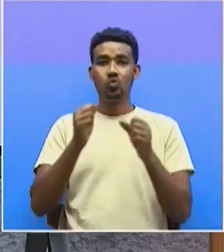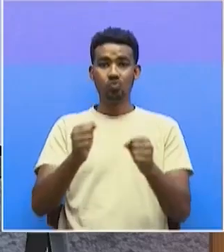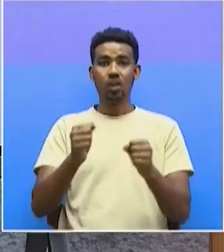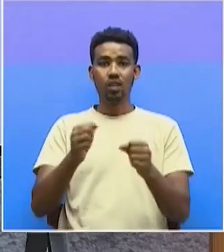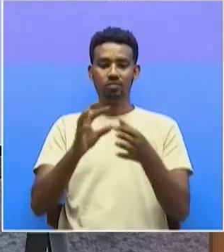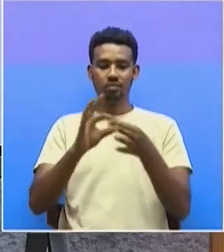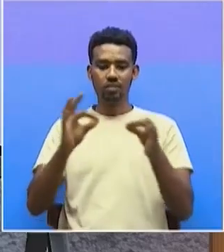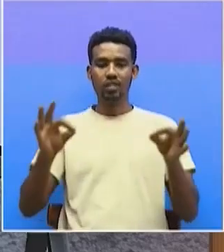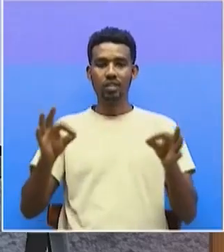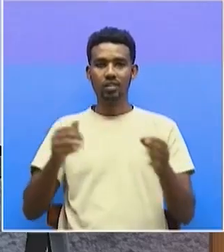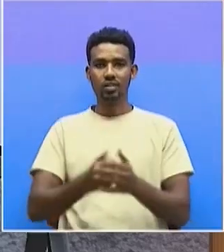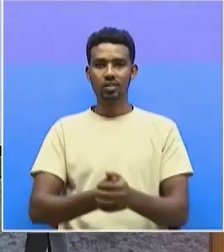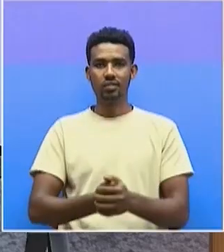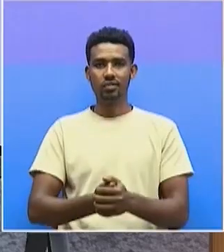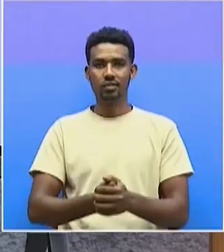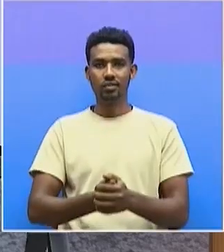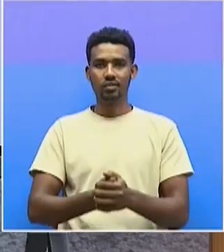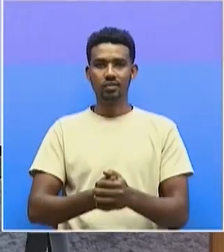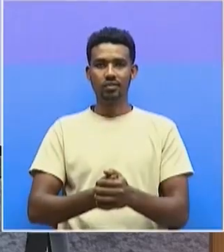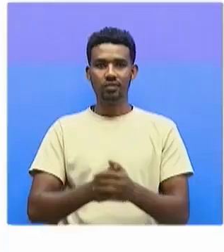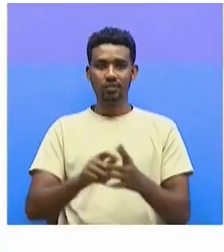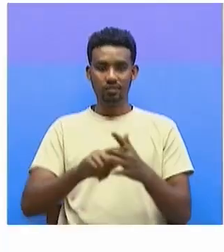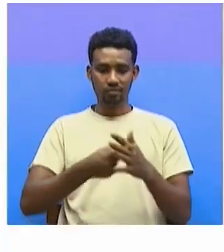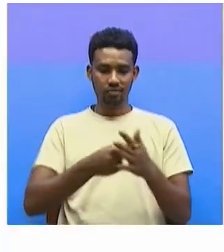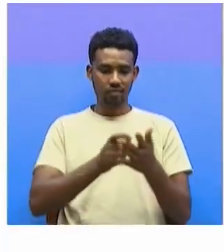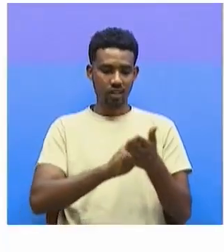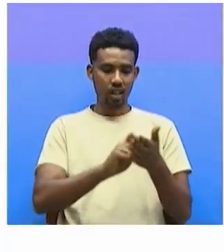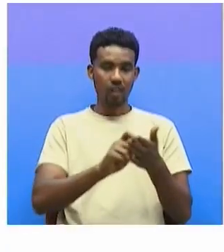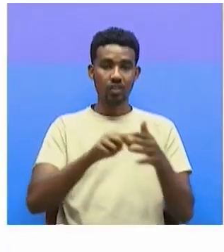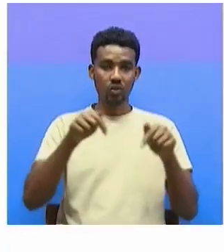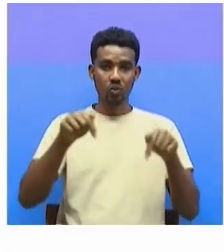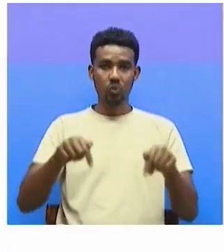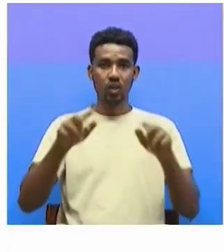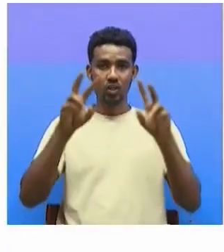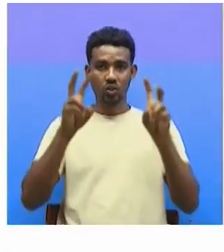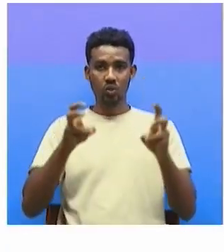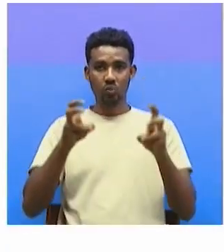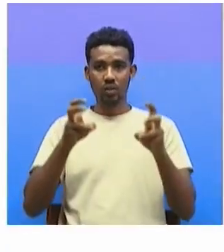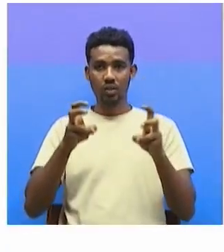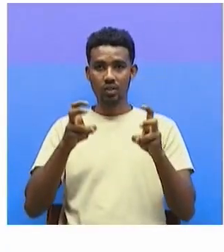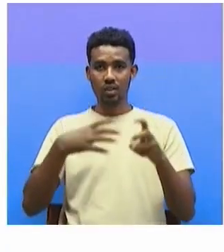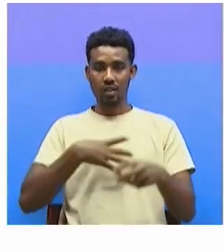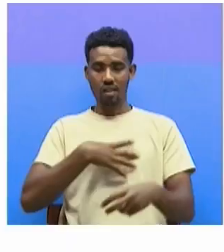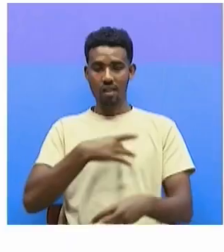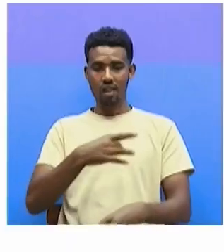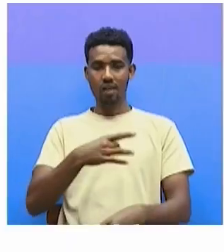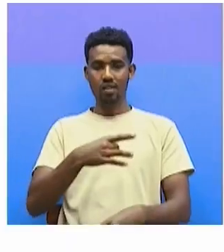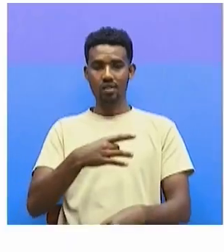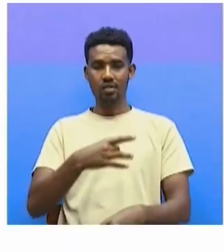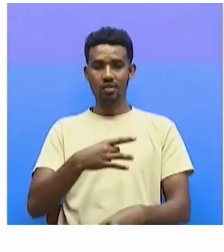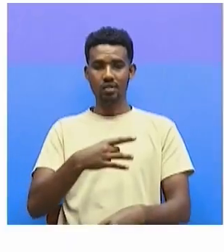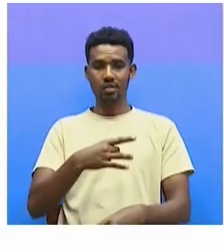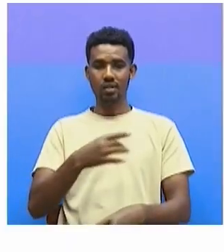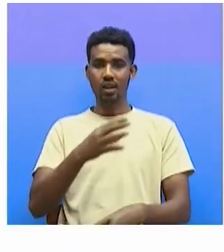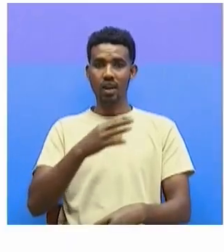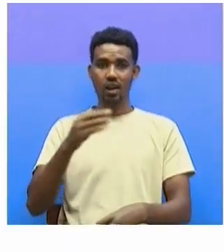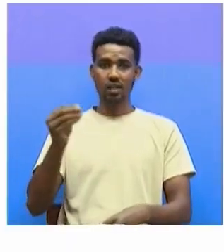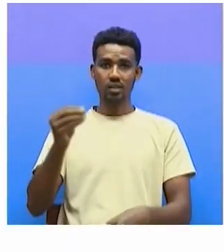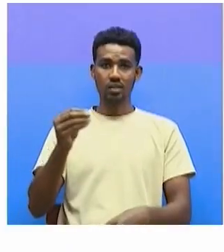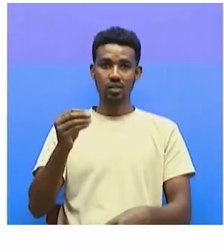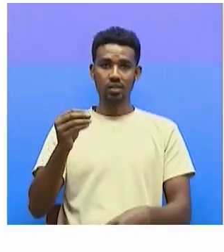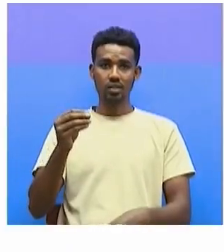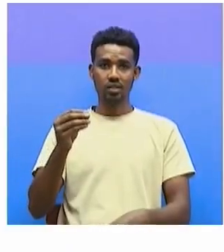with them. Let us write today's topic. Here is like and